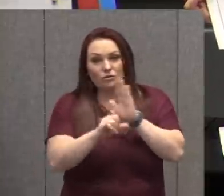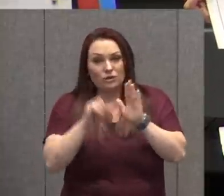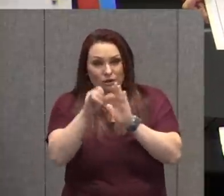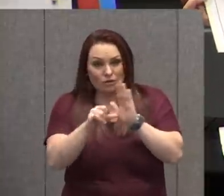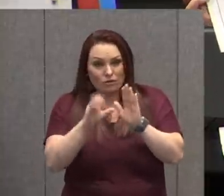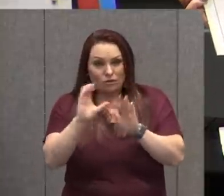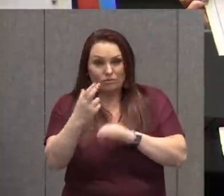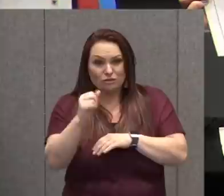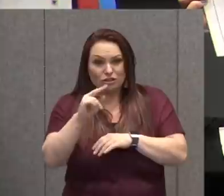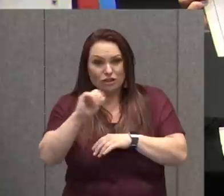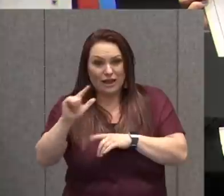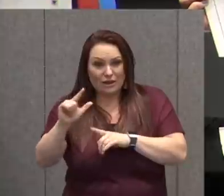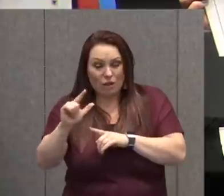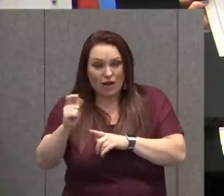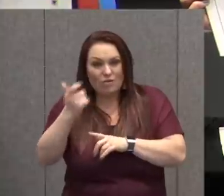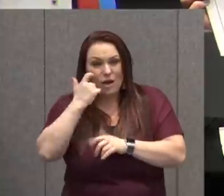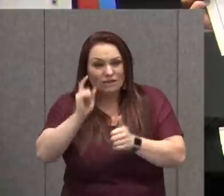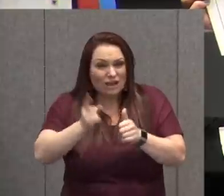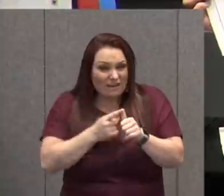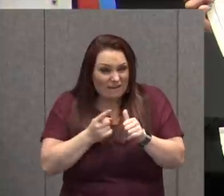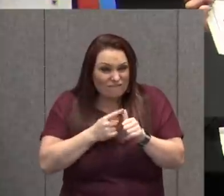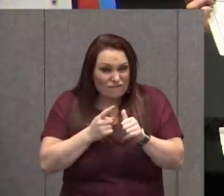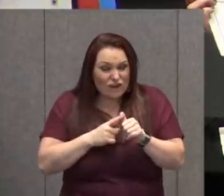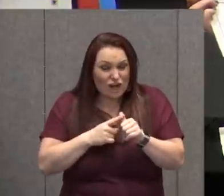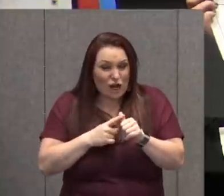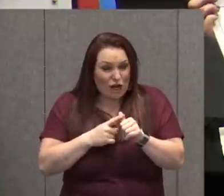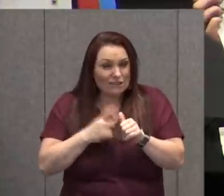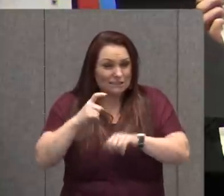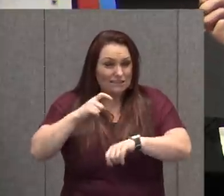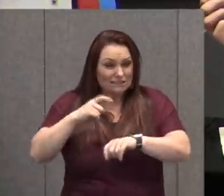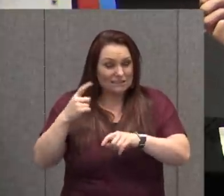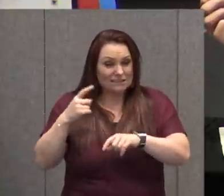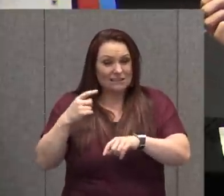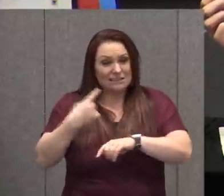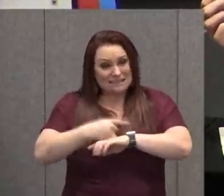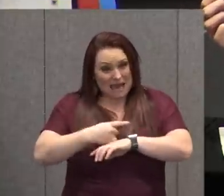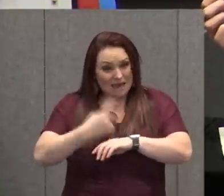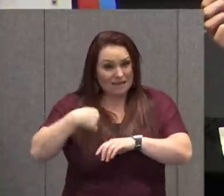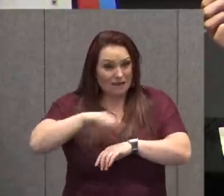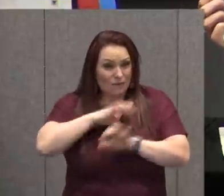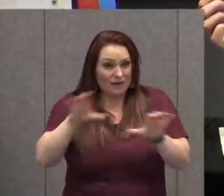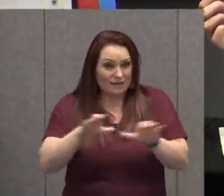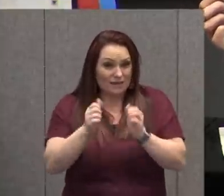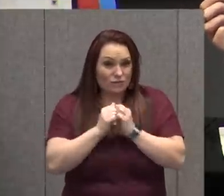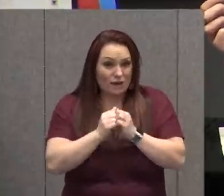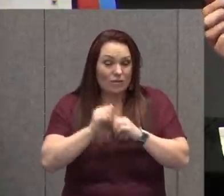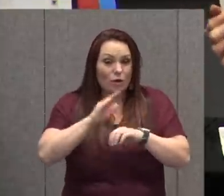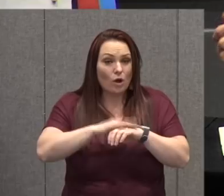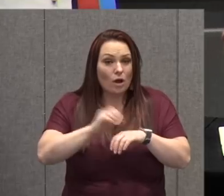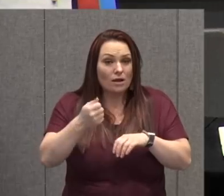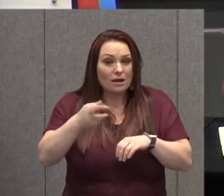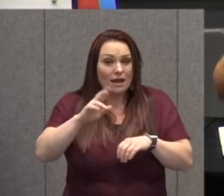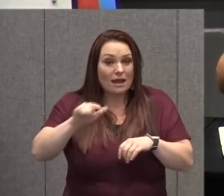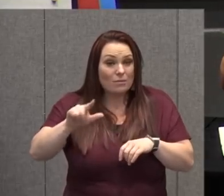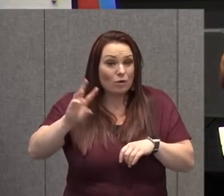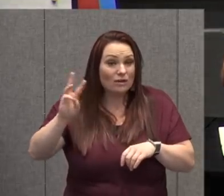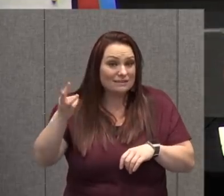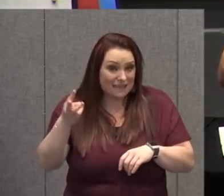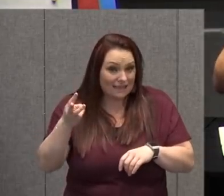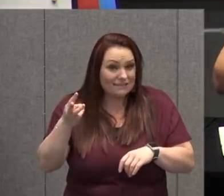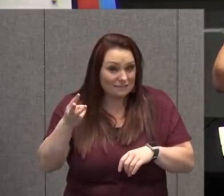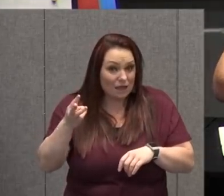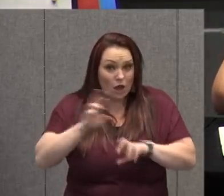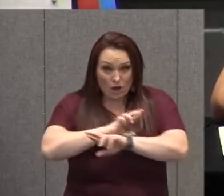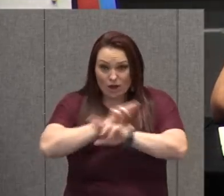first episode we did together on April 6th. All right, are you ready to be paleontologists and